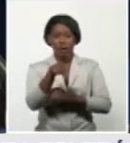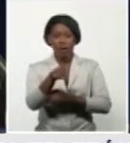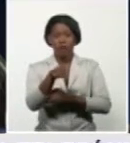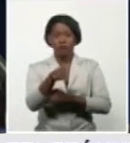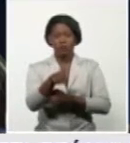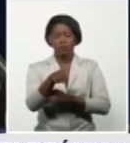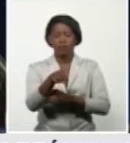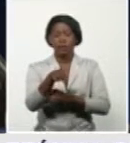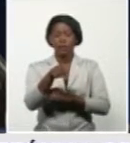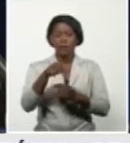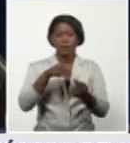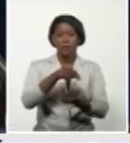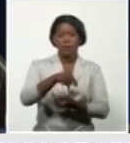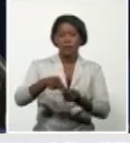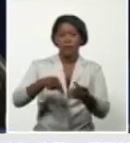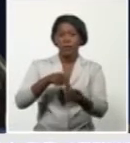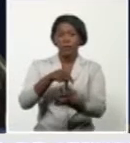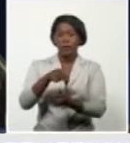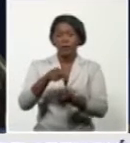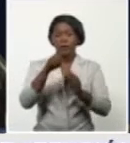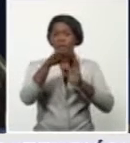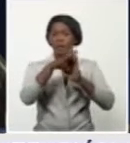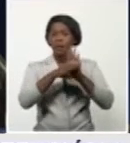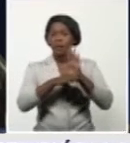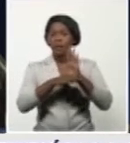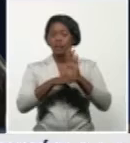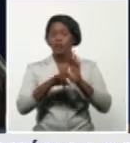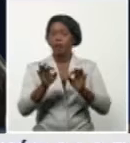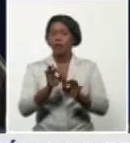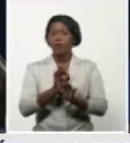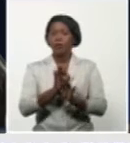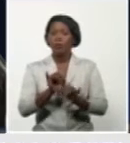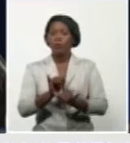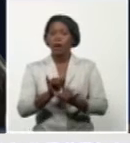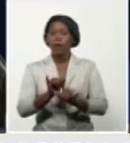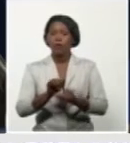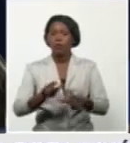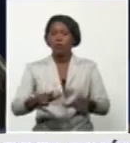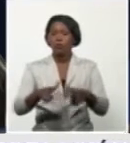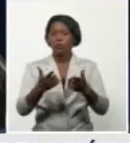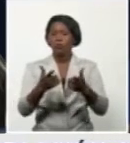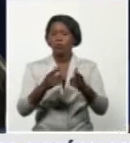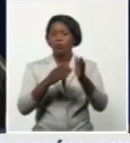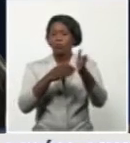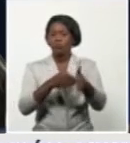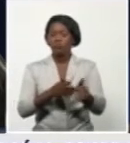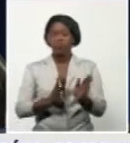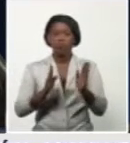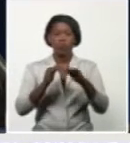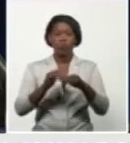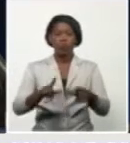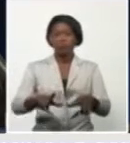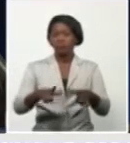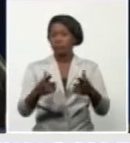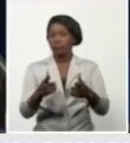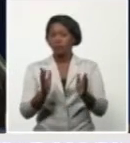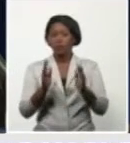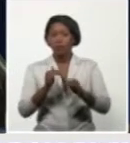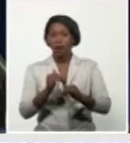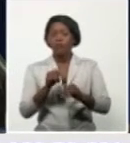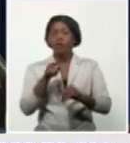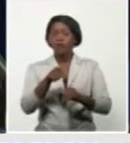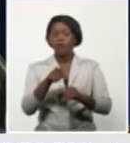this demonstrates how the non-compliance, a violation of the established measures, may